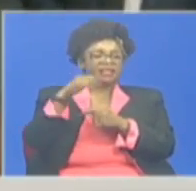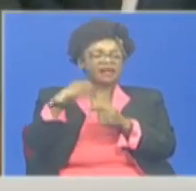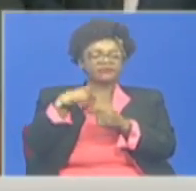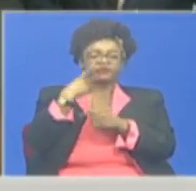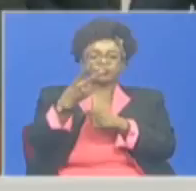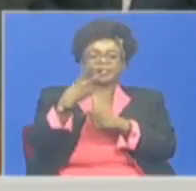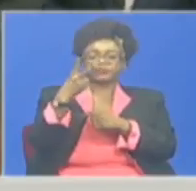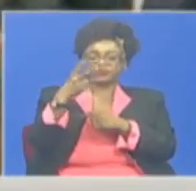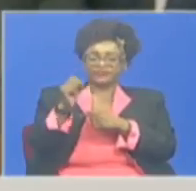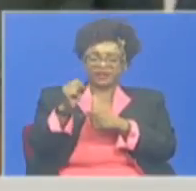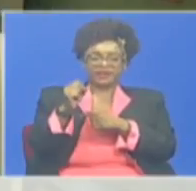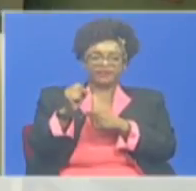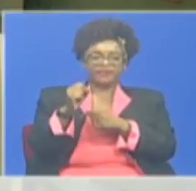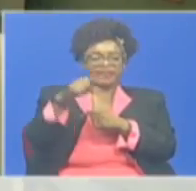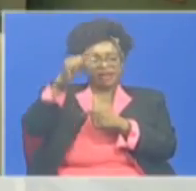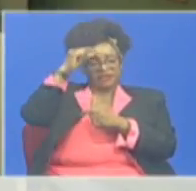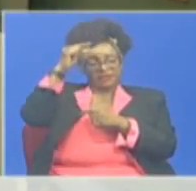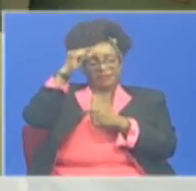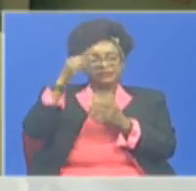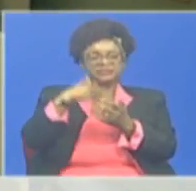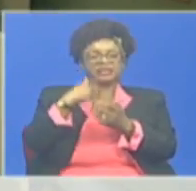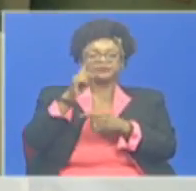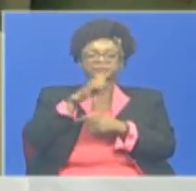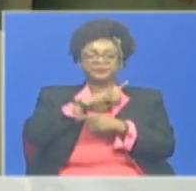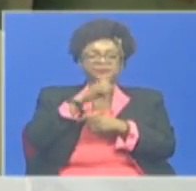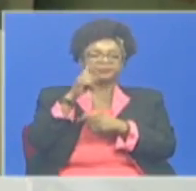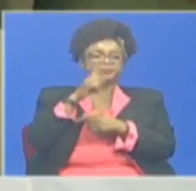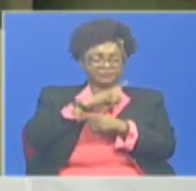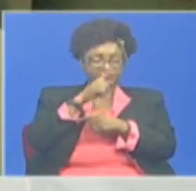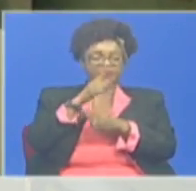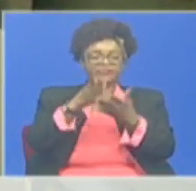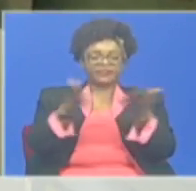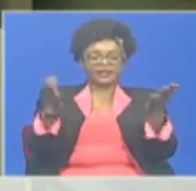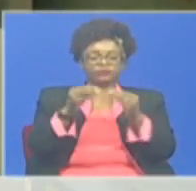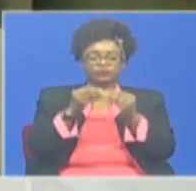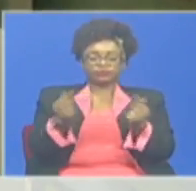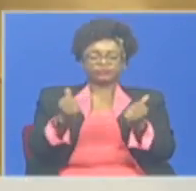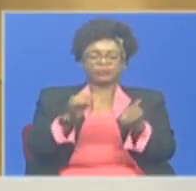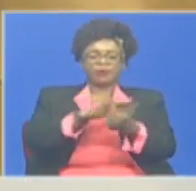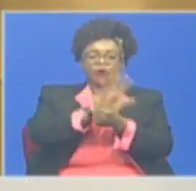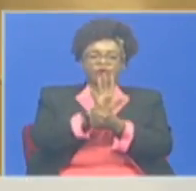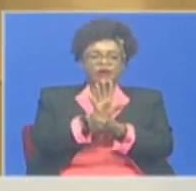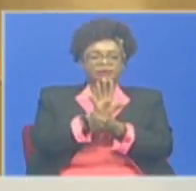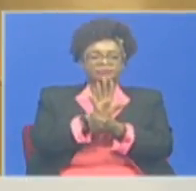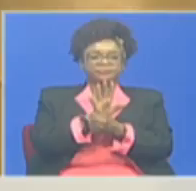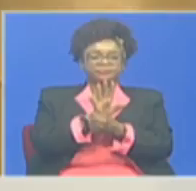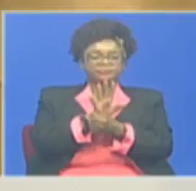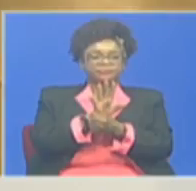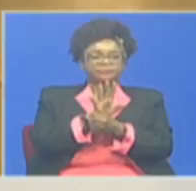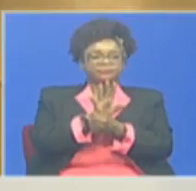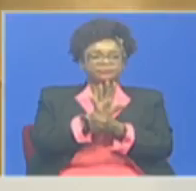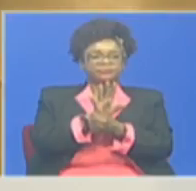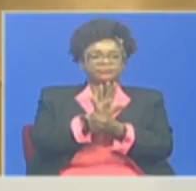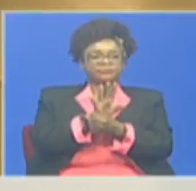confirmed cases, and the government has put strict measures in place to curb the spread.